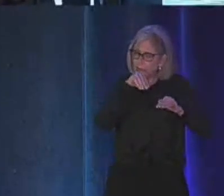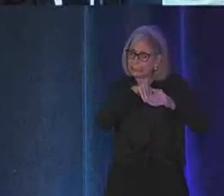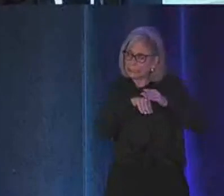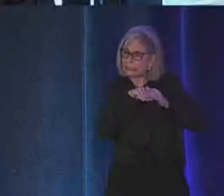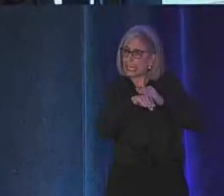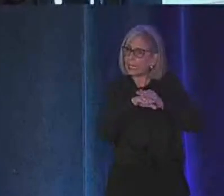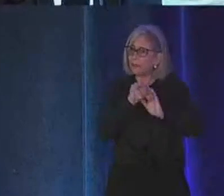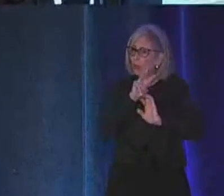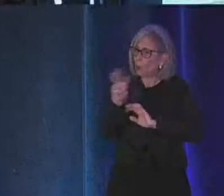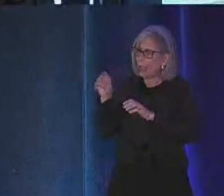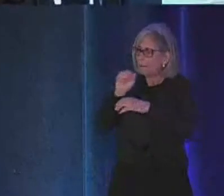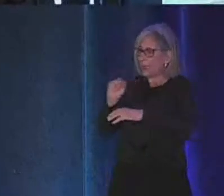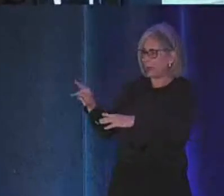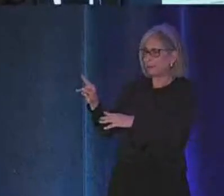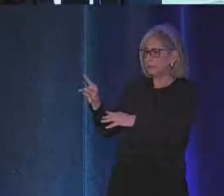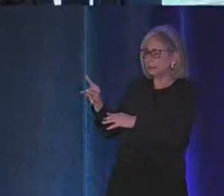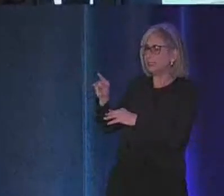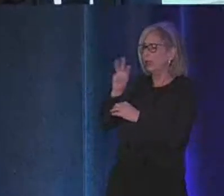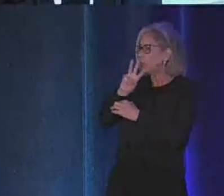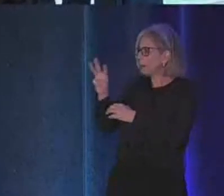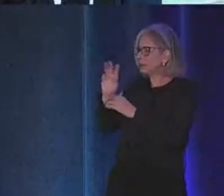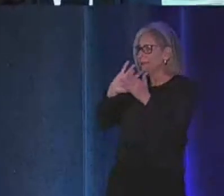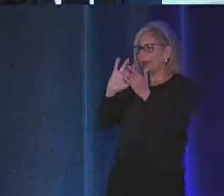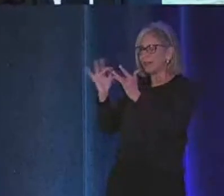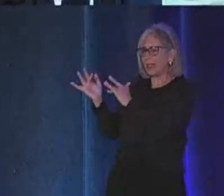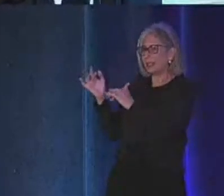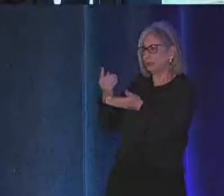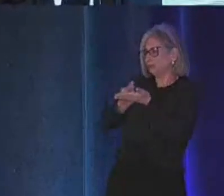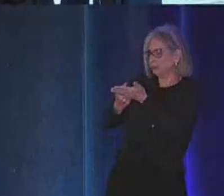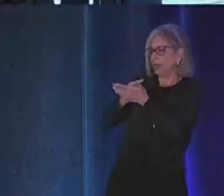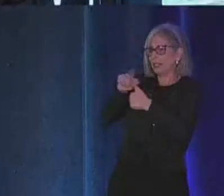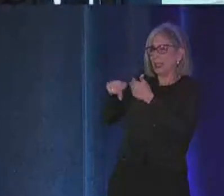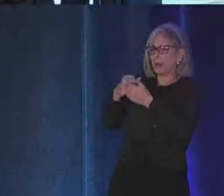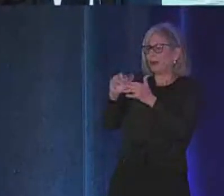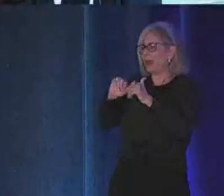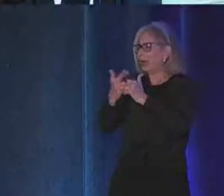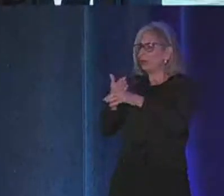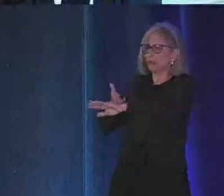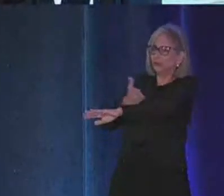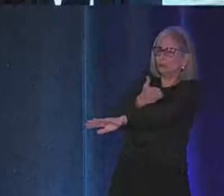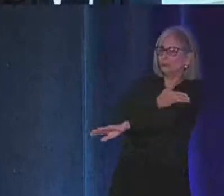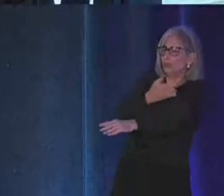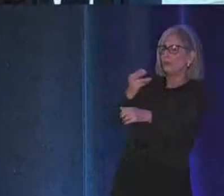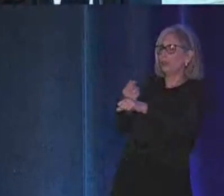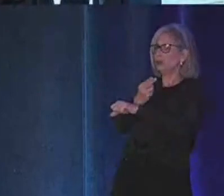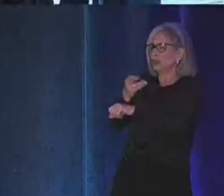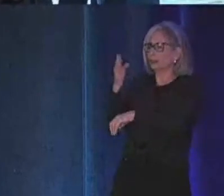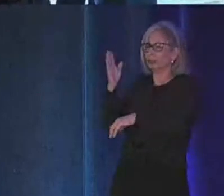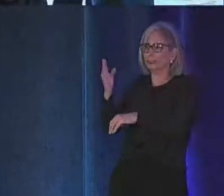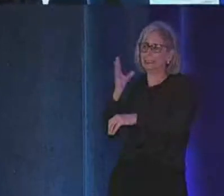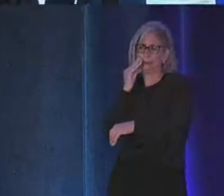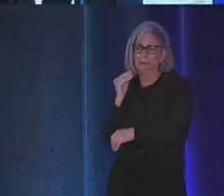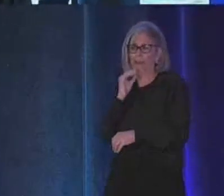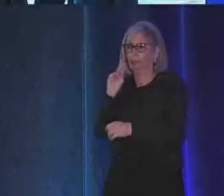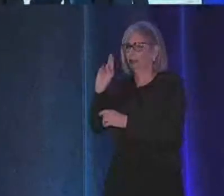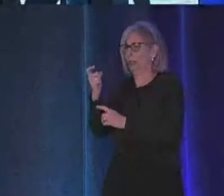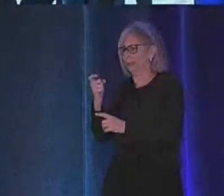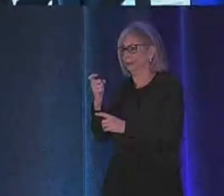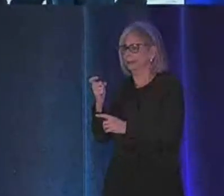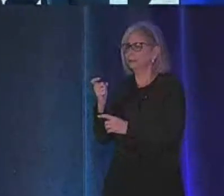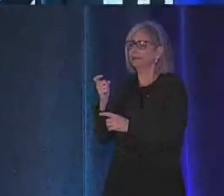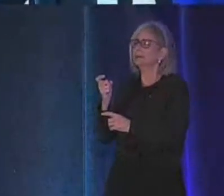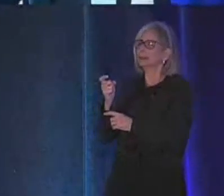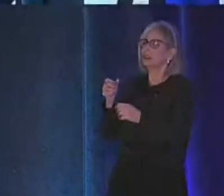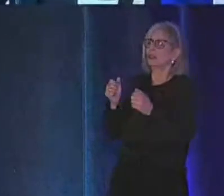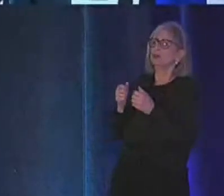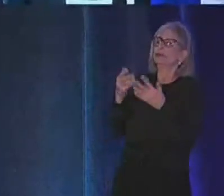of all your web apps and websites online, and we talk about, you know, how we can improve the user experience. So with that being said, we're